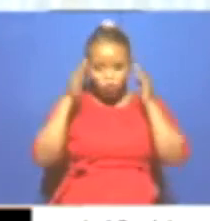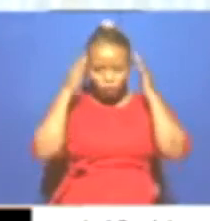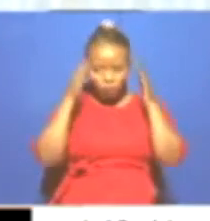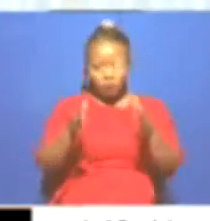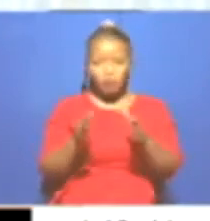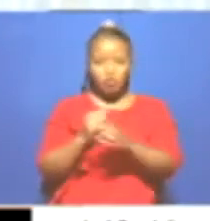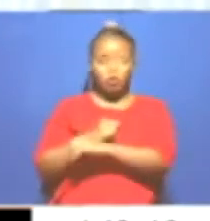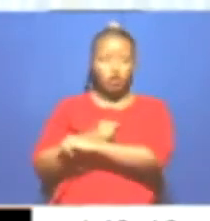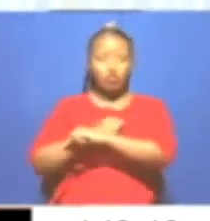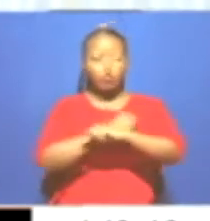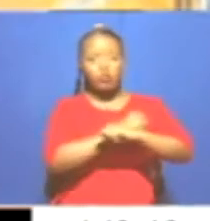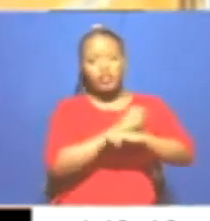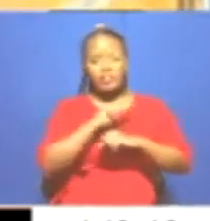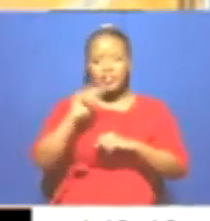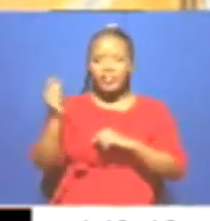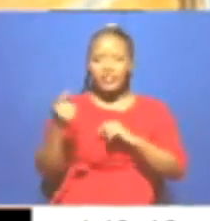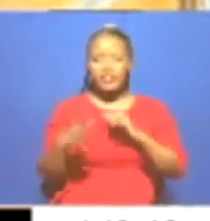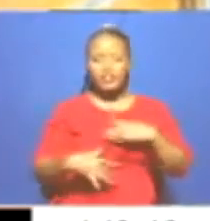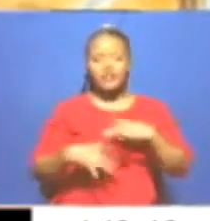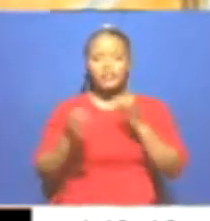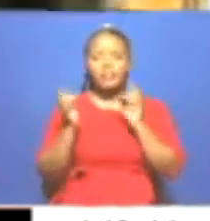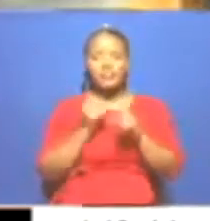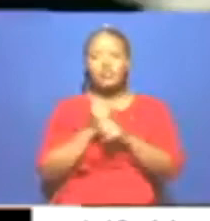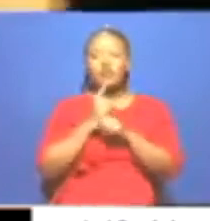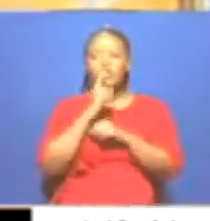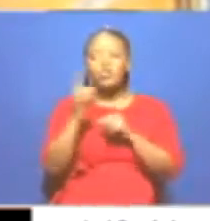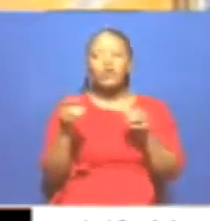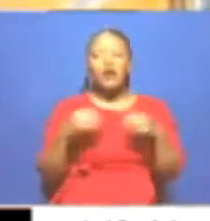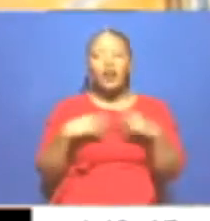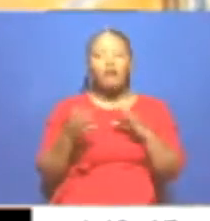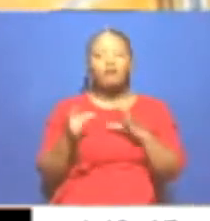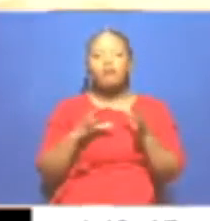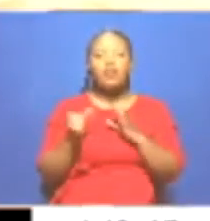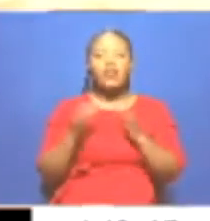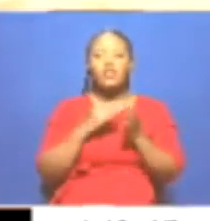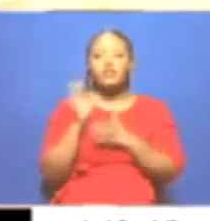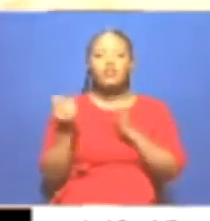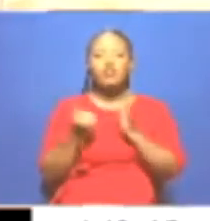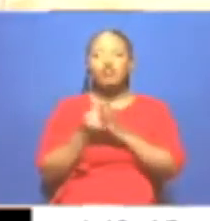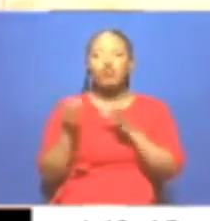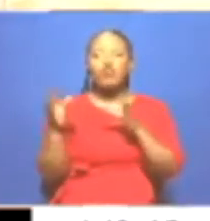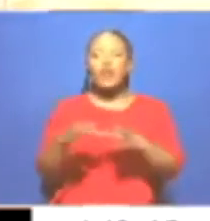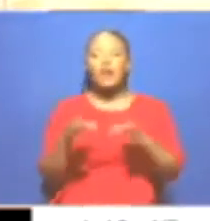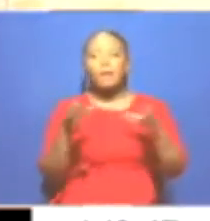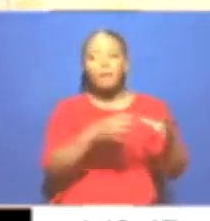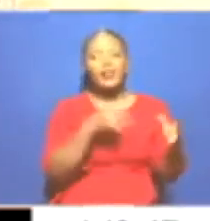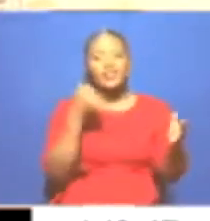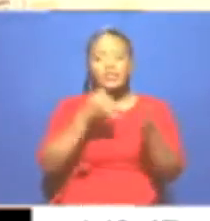Kenyans' interest and to ensure fairness to all parties involved in the upcoming